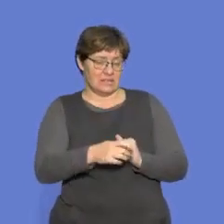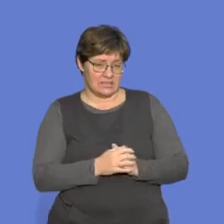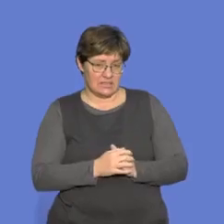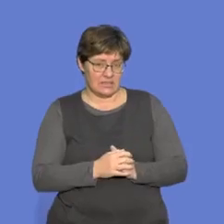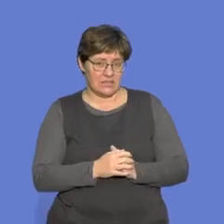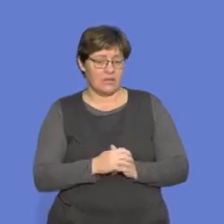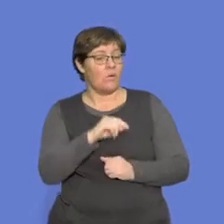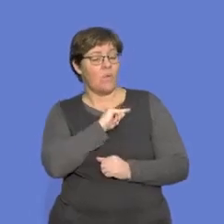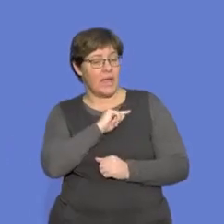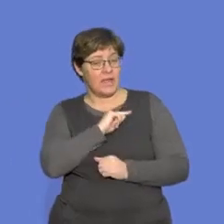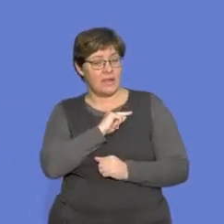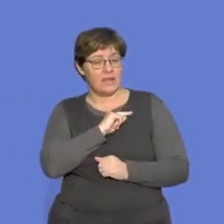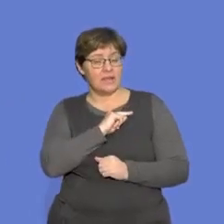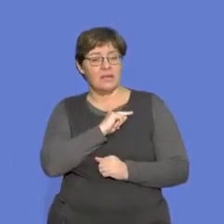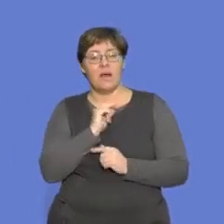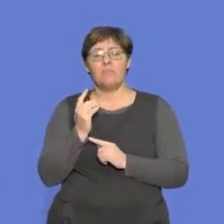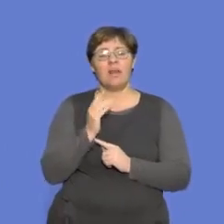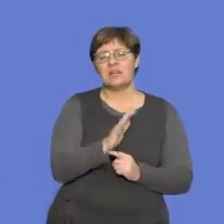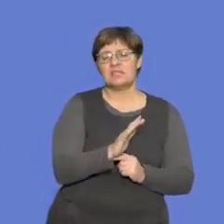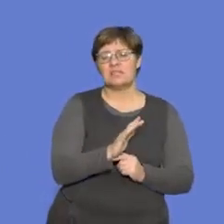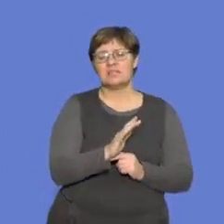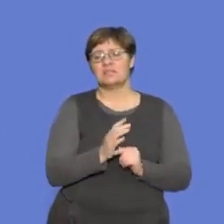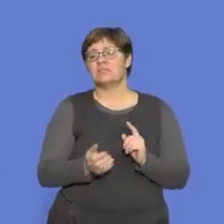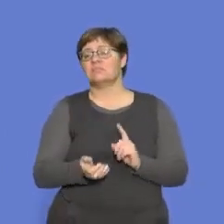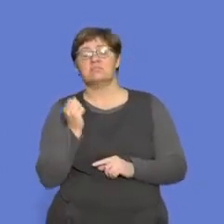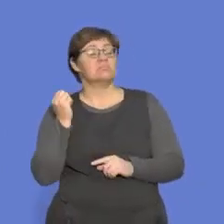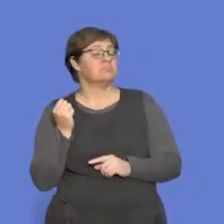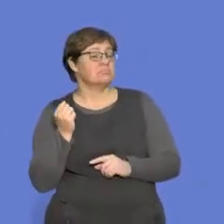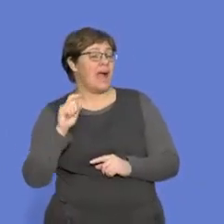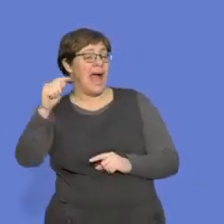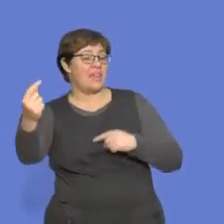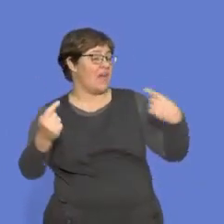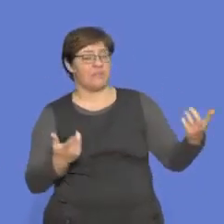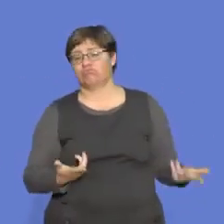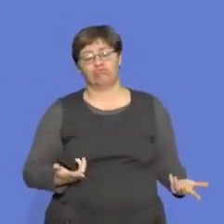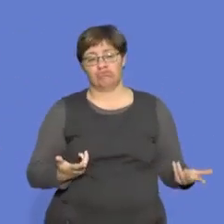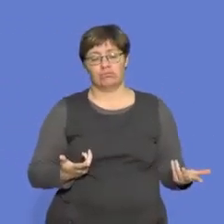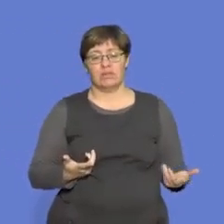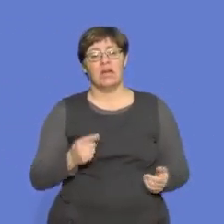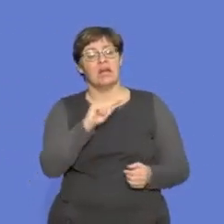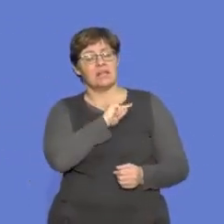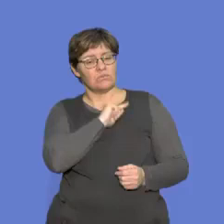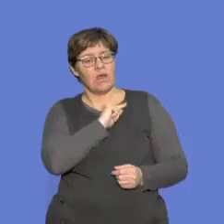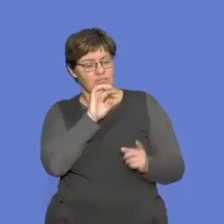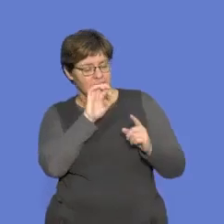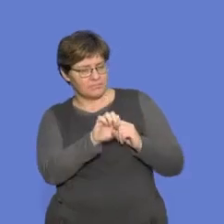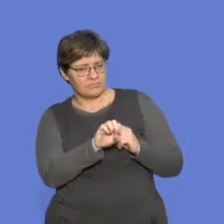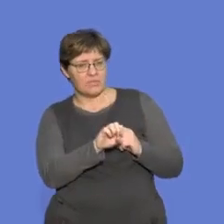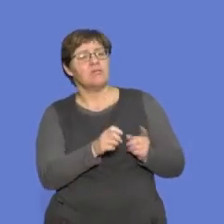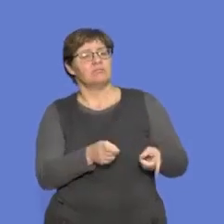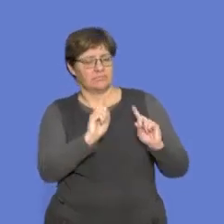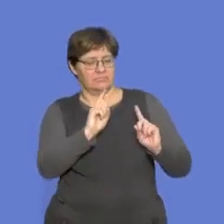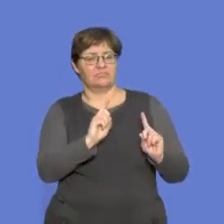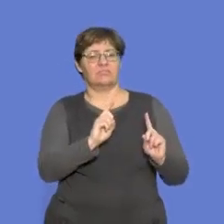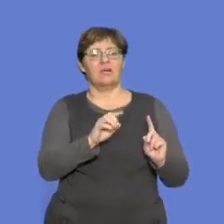plants are probably not found, are definitely not found anywhere else, and hence they are regarded as hotspots and need